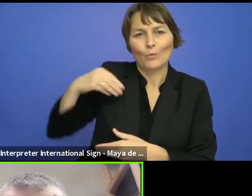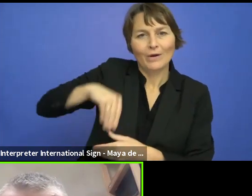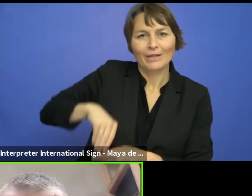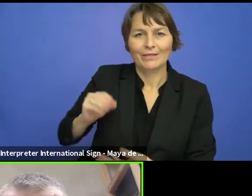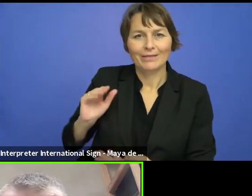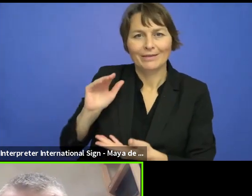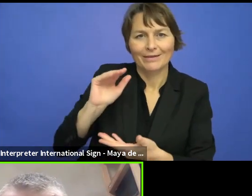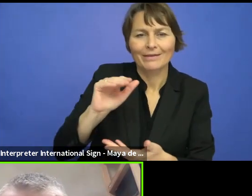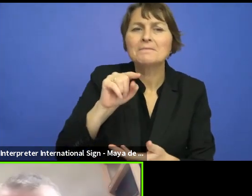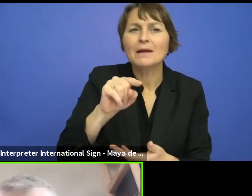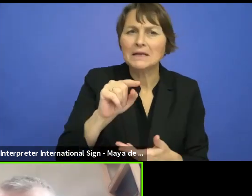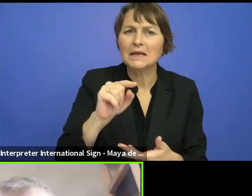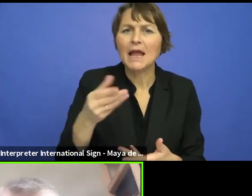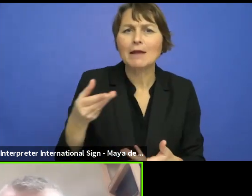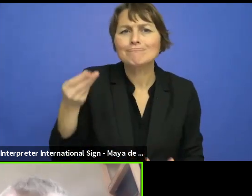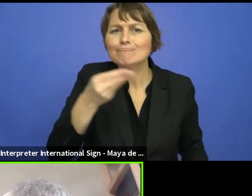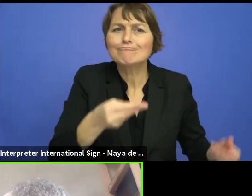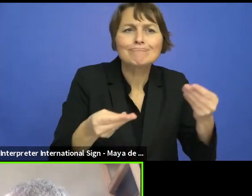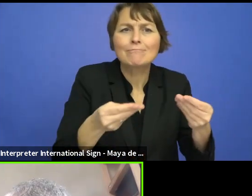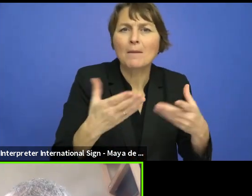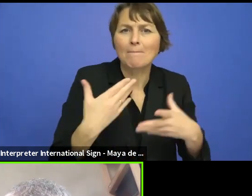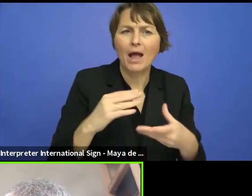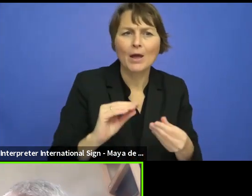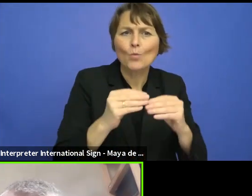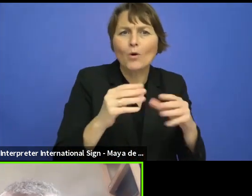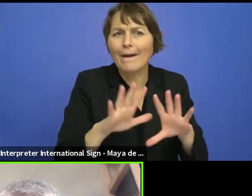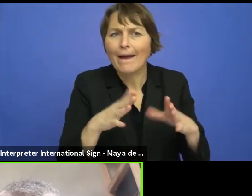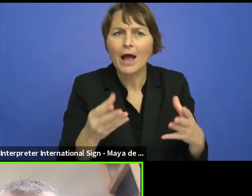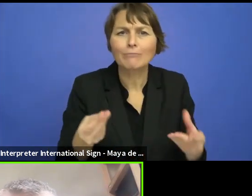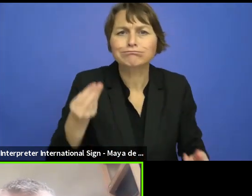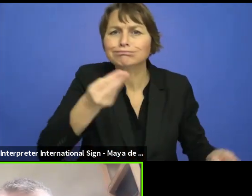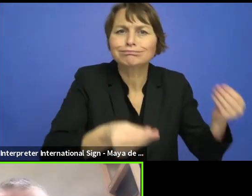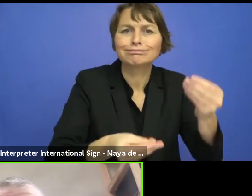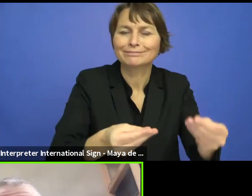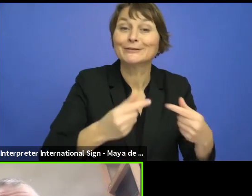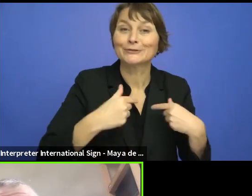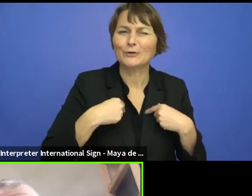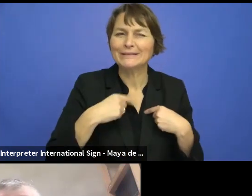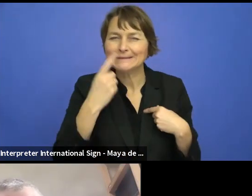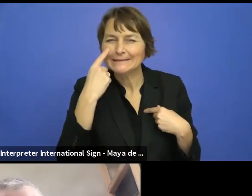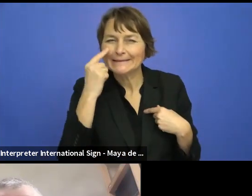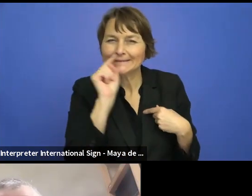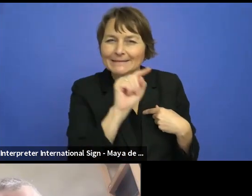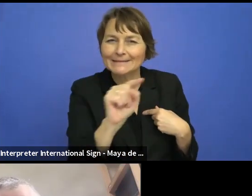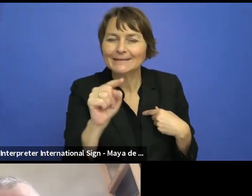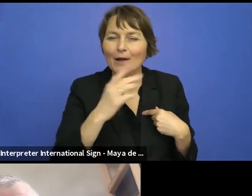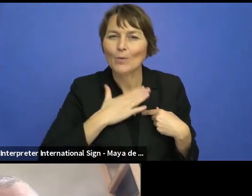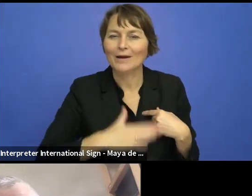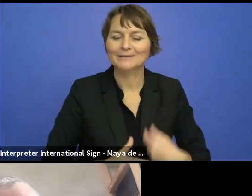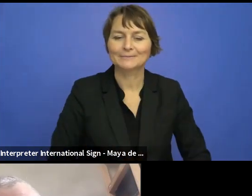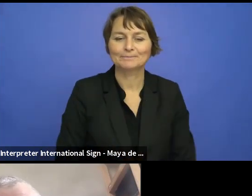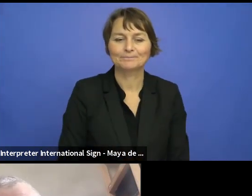this action with my work. And this is the thing I'm looking for. And now, Benjamin,